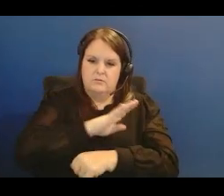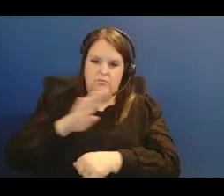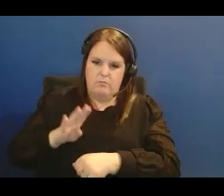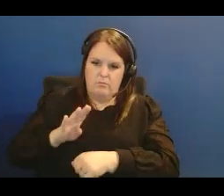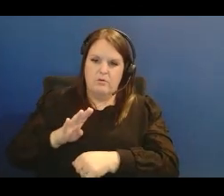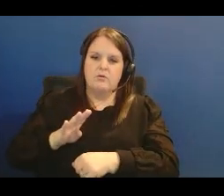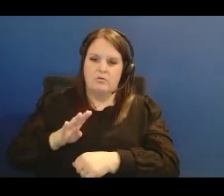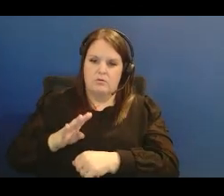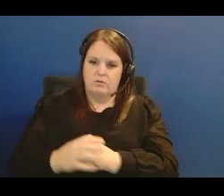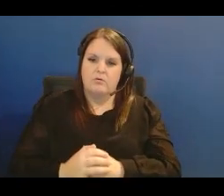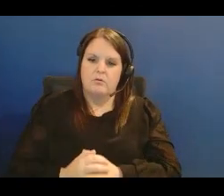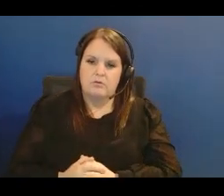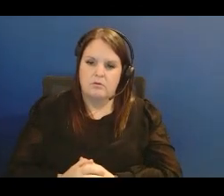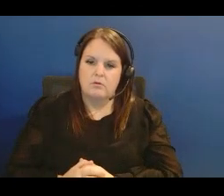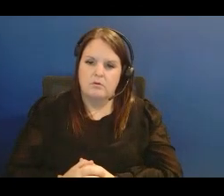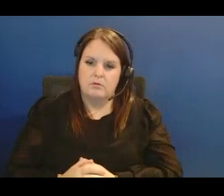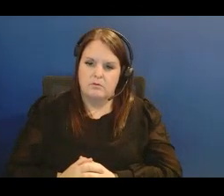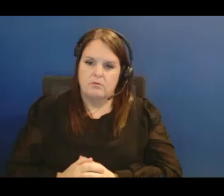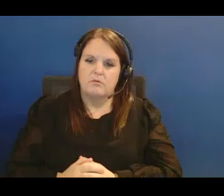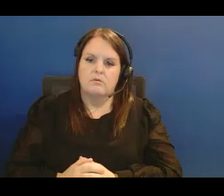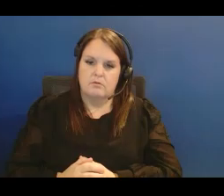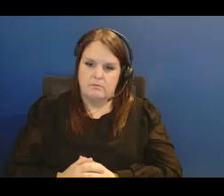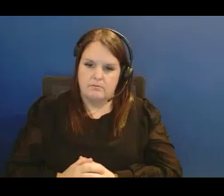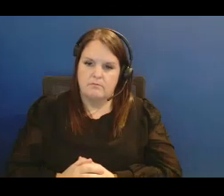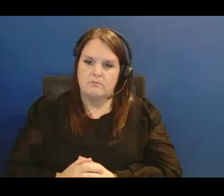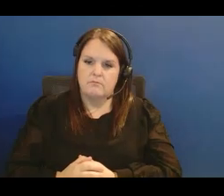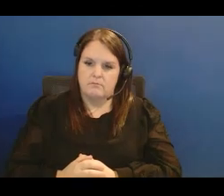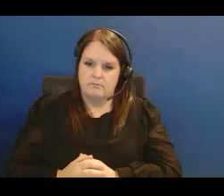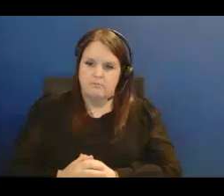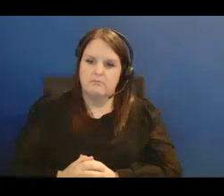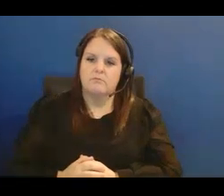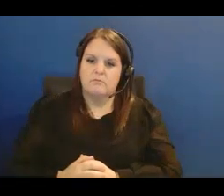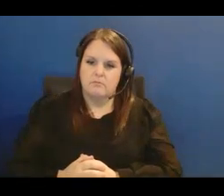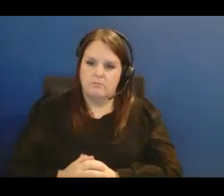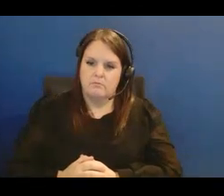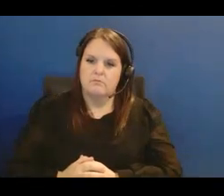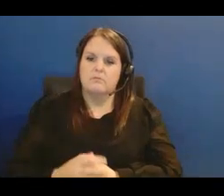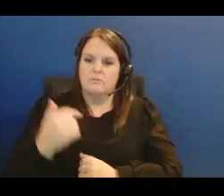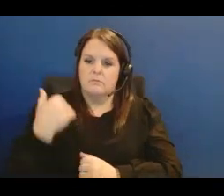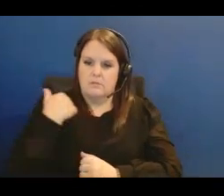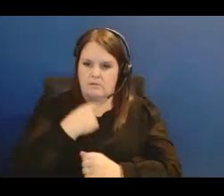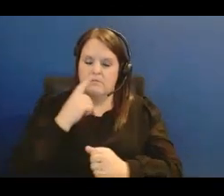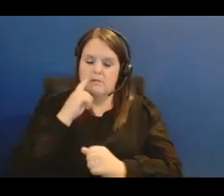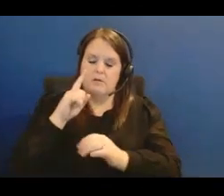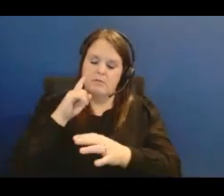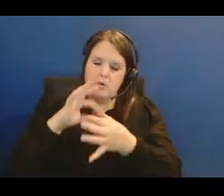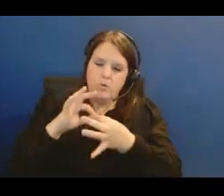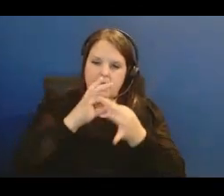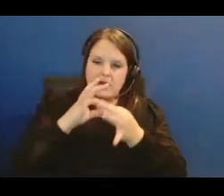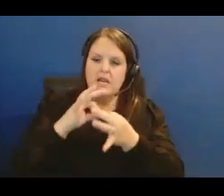Maintaining partnerships that NOMHE's board remains informed, coordinated, and connected across a statewide